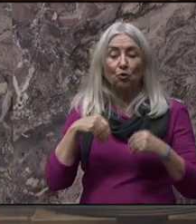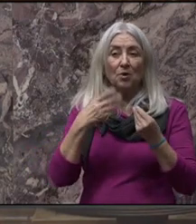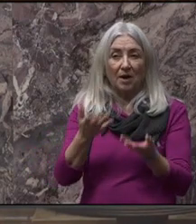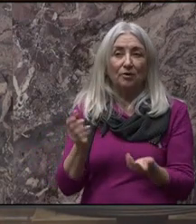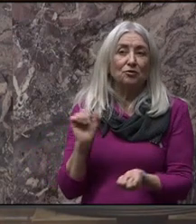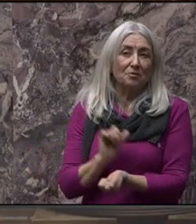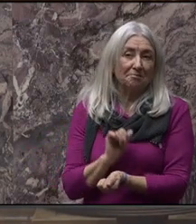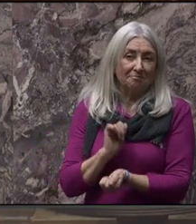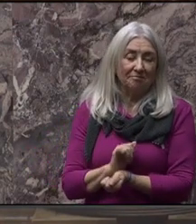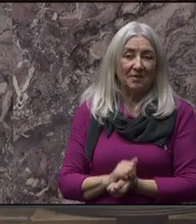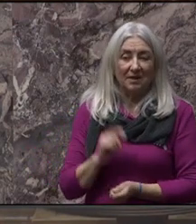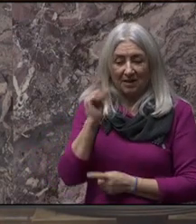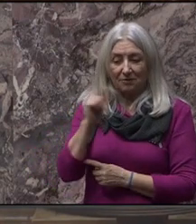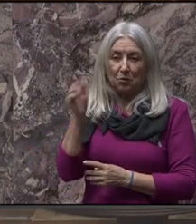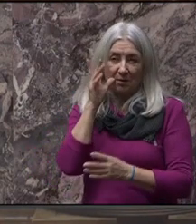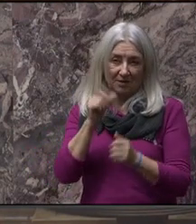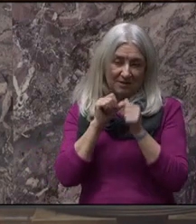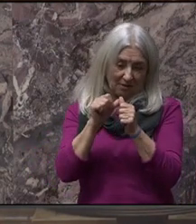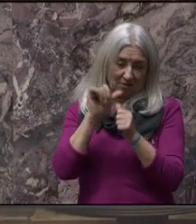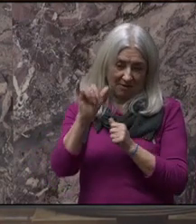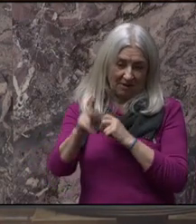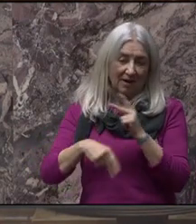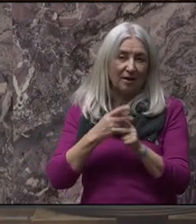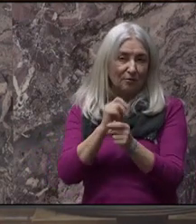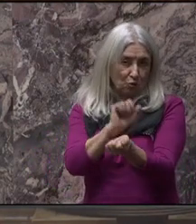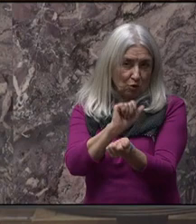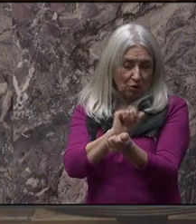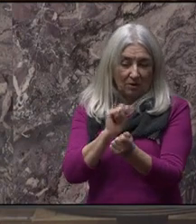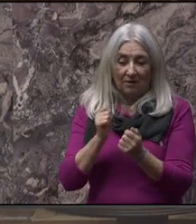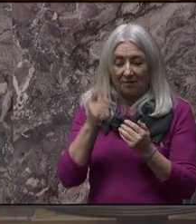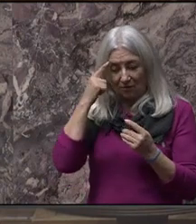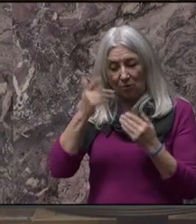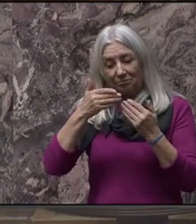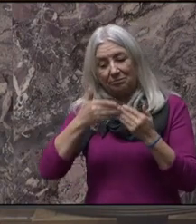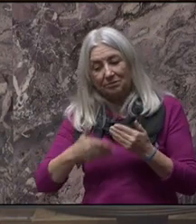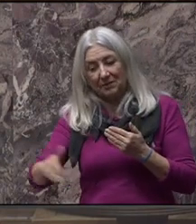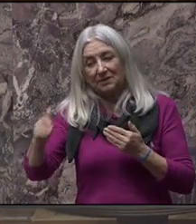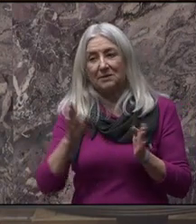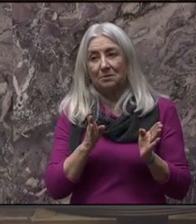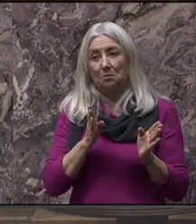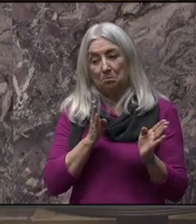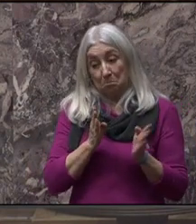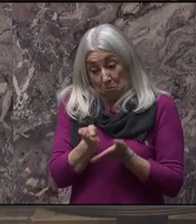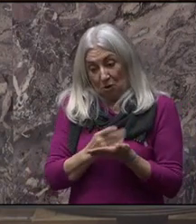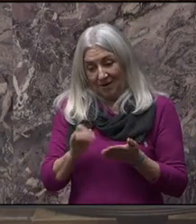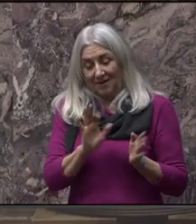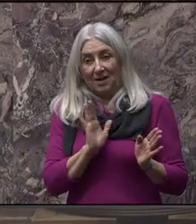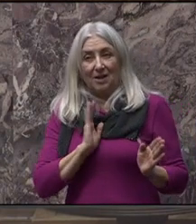Your government will continue that work through the next chapter of the plan.